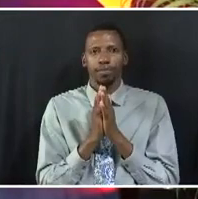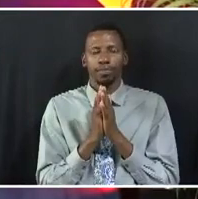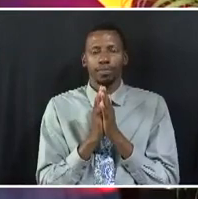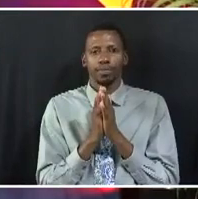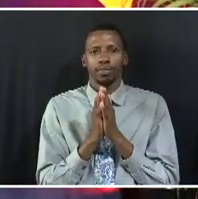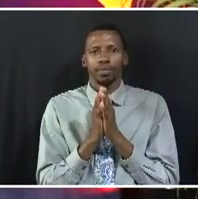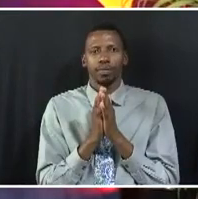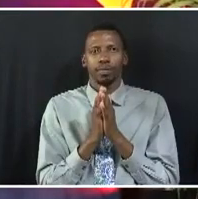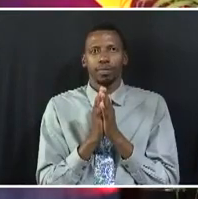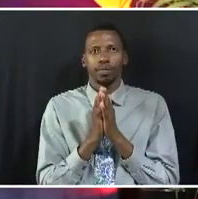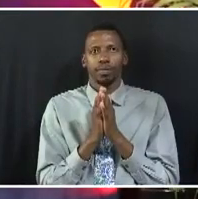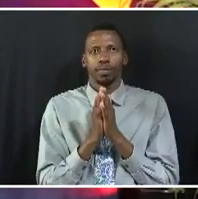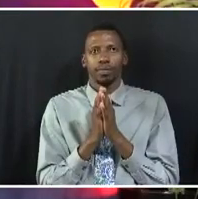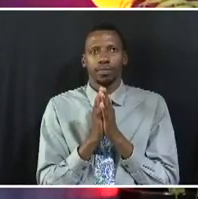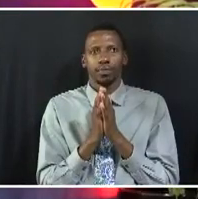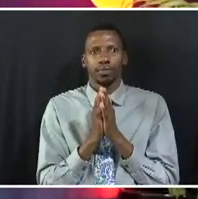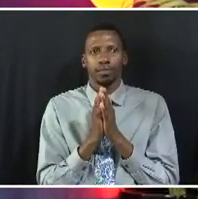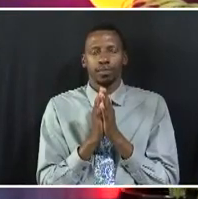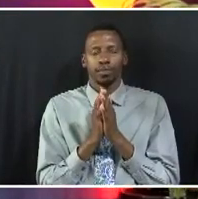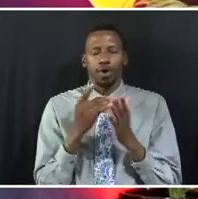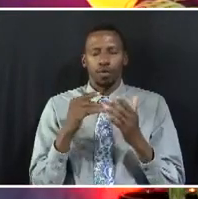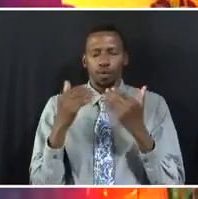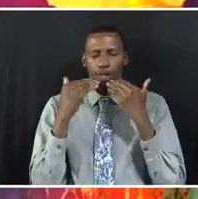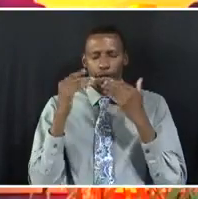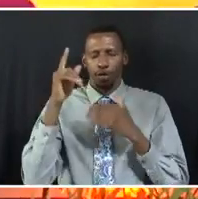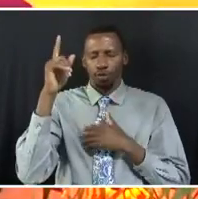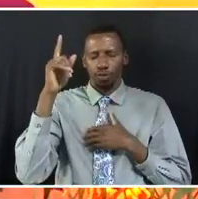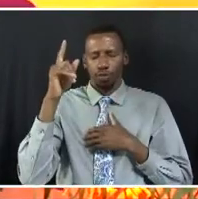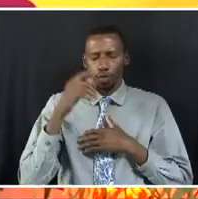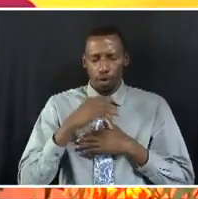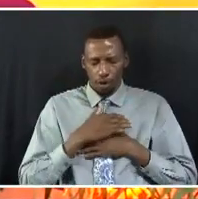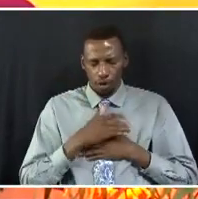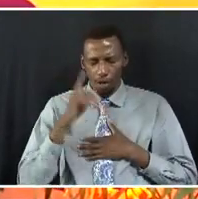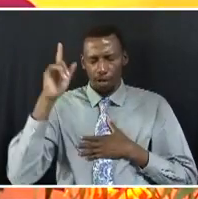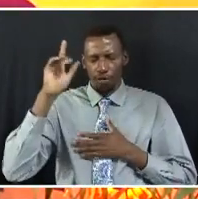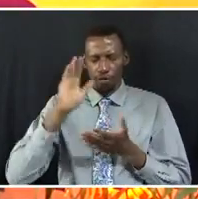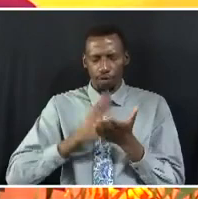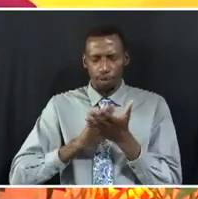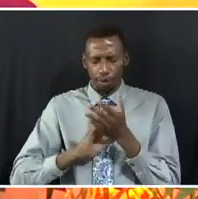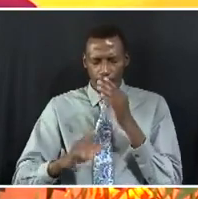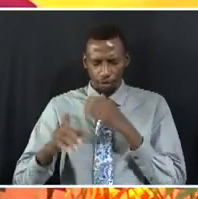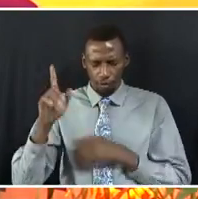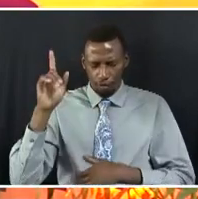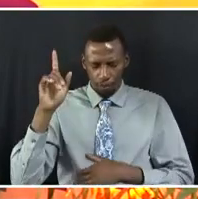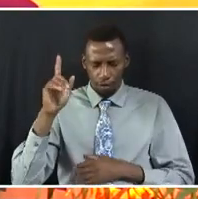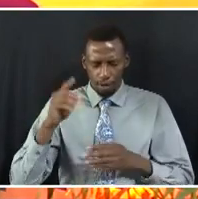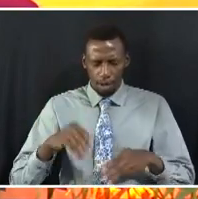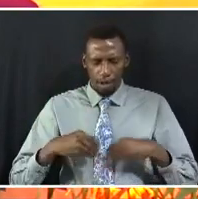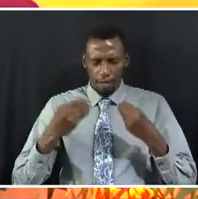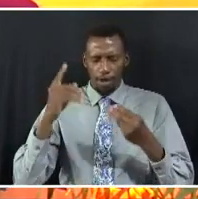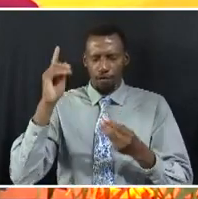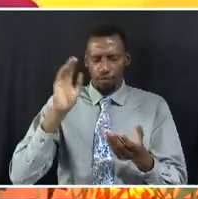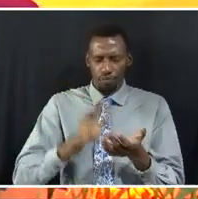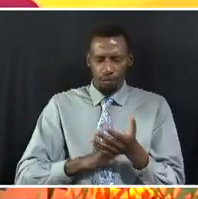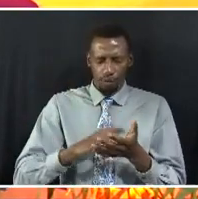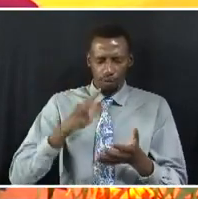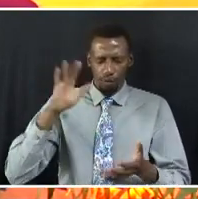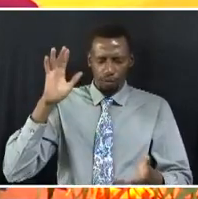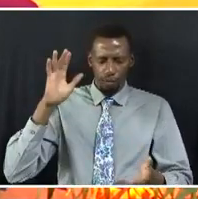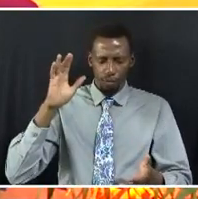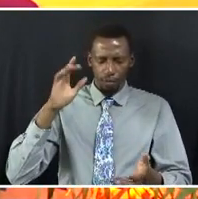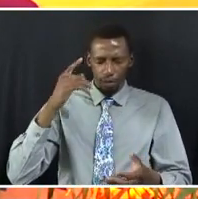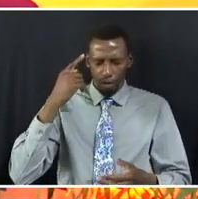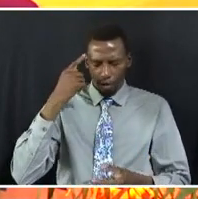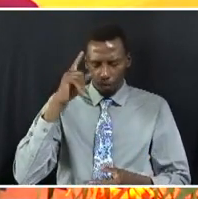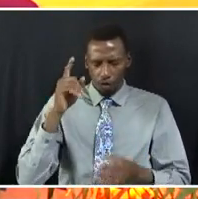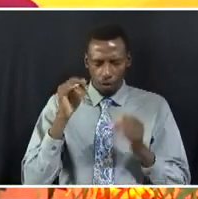thank you. We honor you. We praise you. We give you the glory for